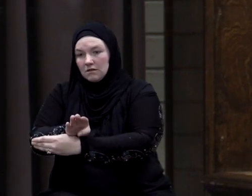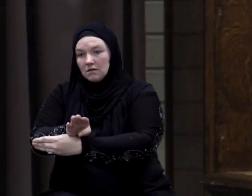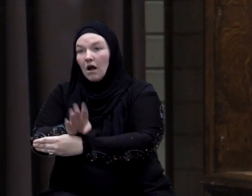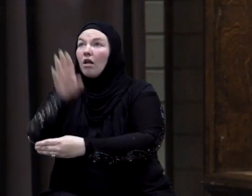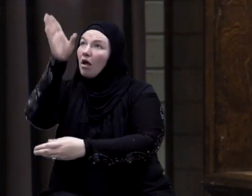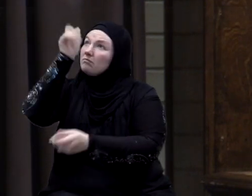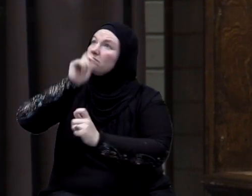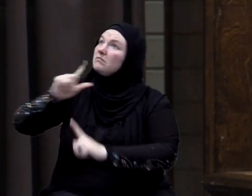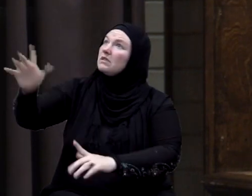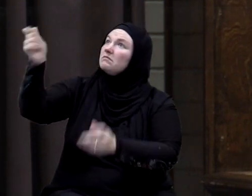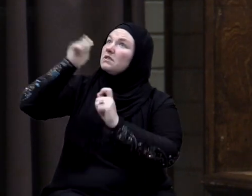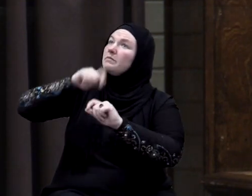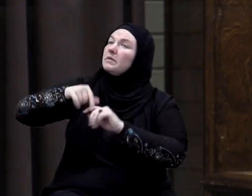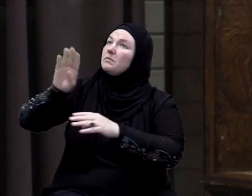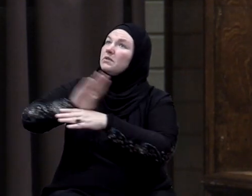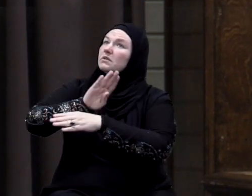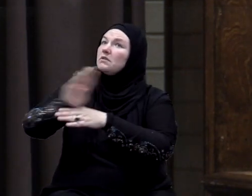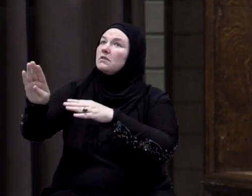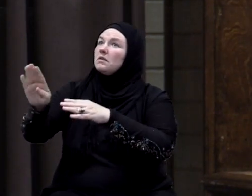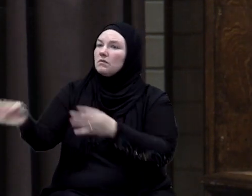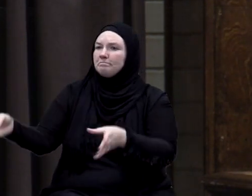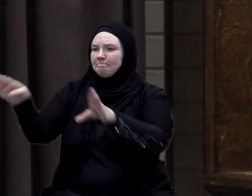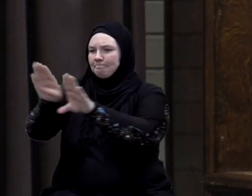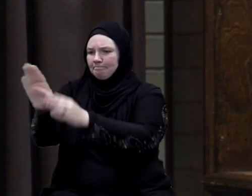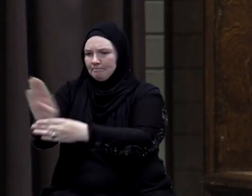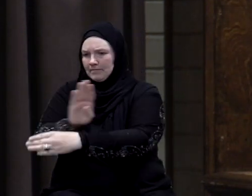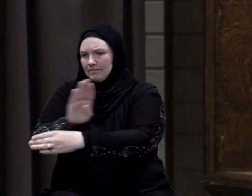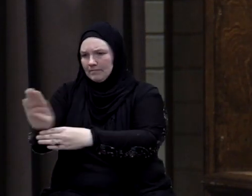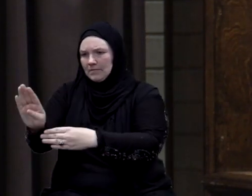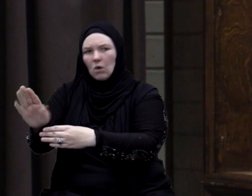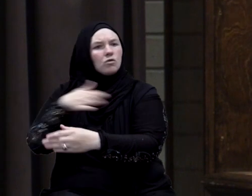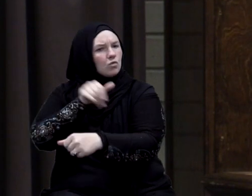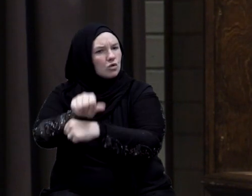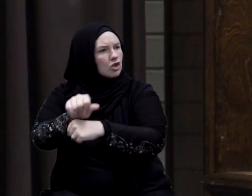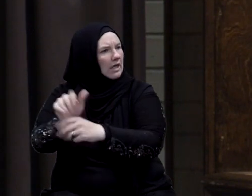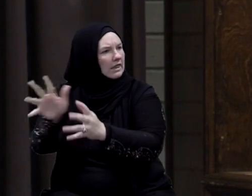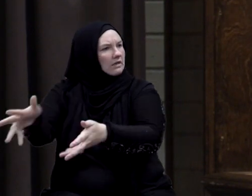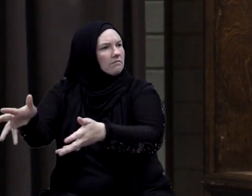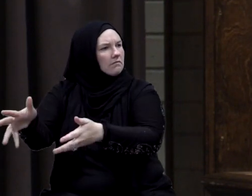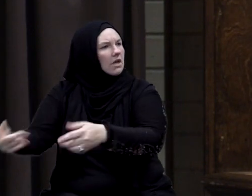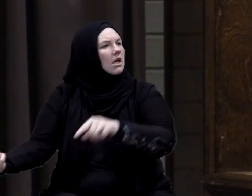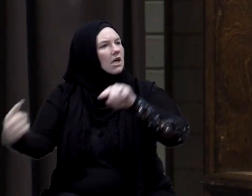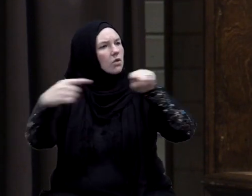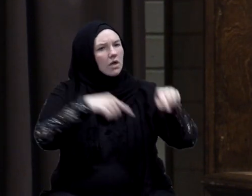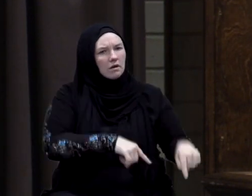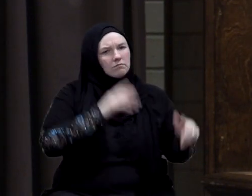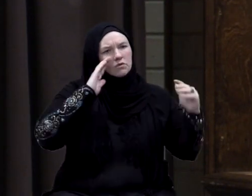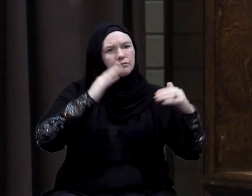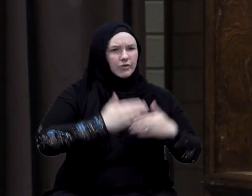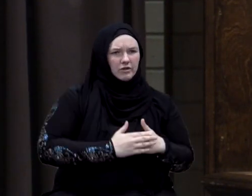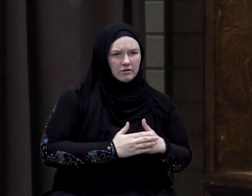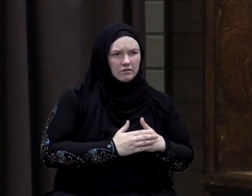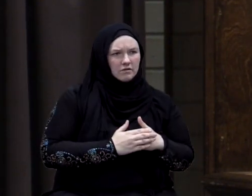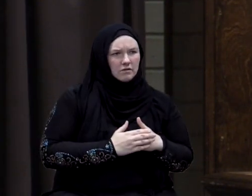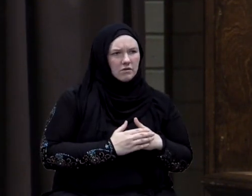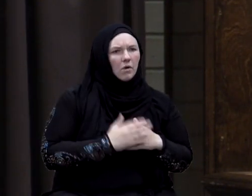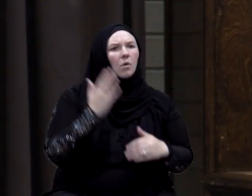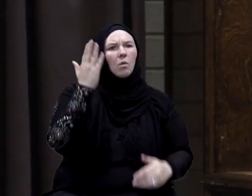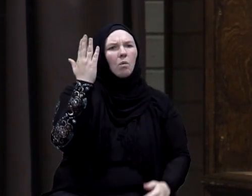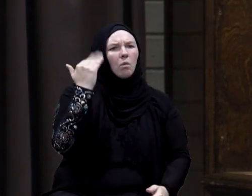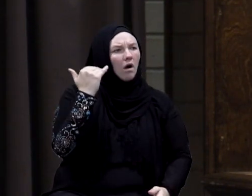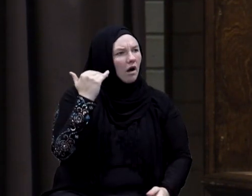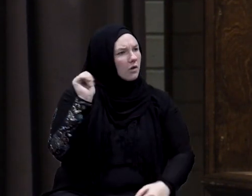call. And we leave our business, which is very important. This is our livelihood. Why do we do